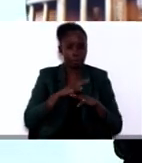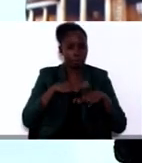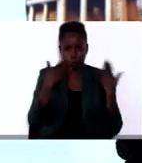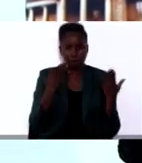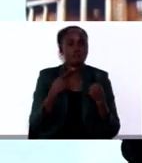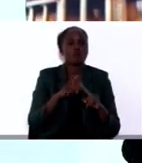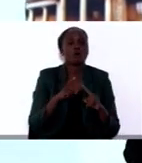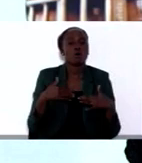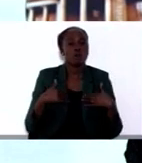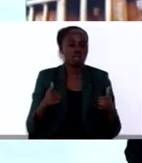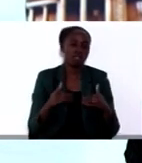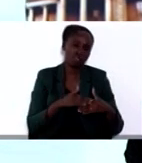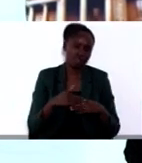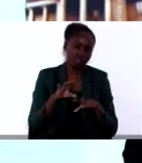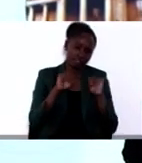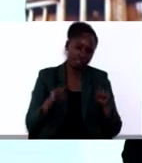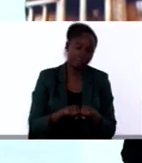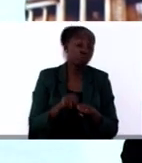system. So we are making progress on this.